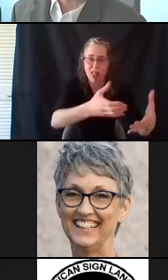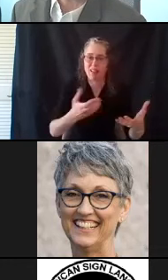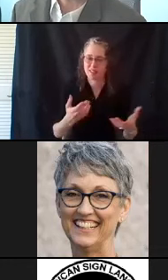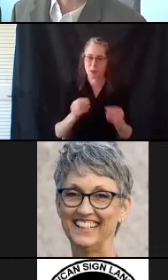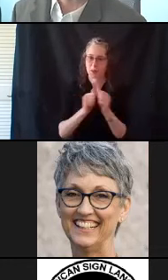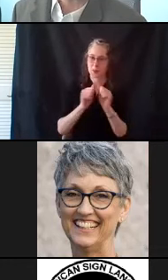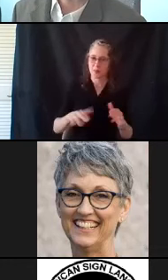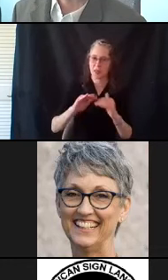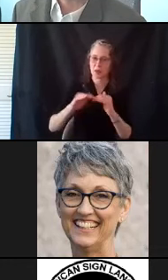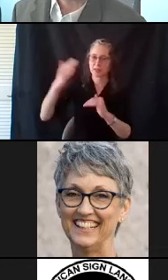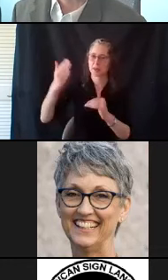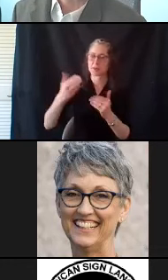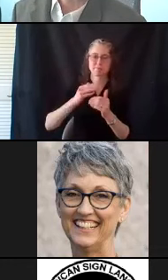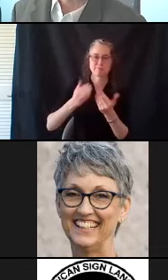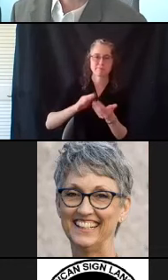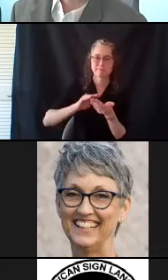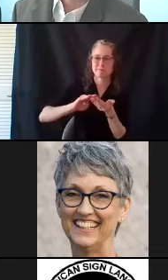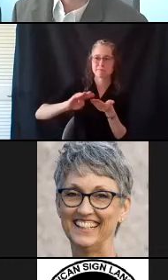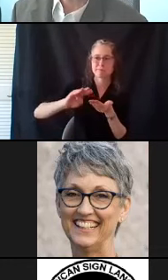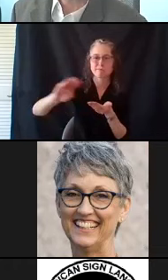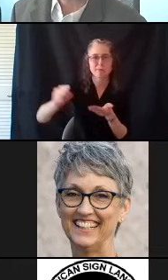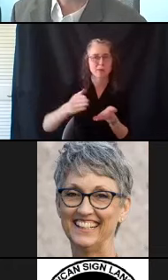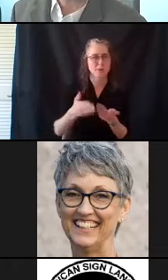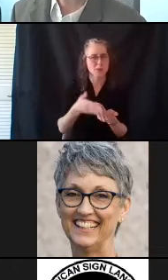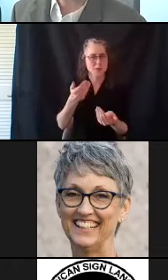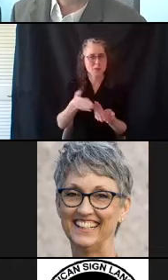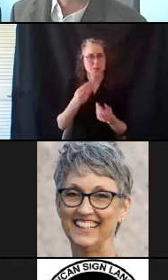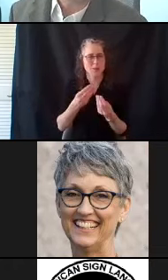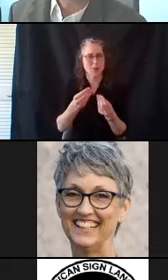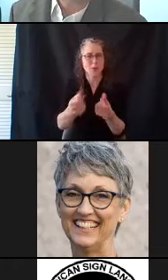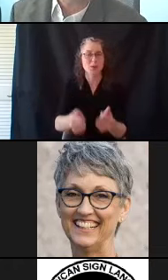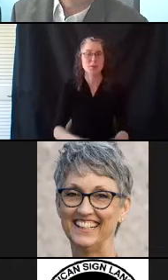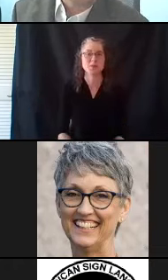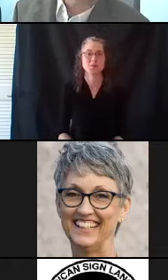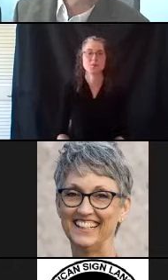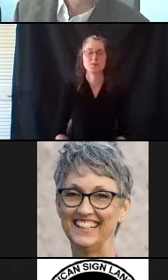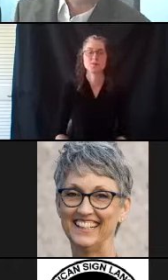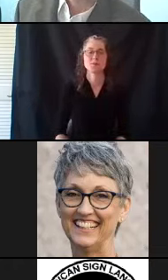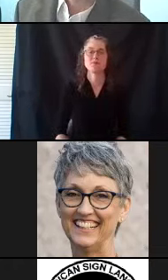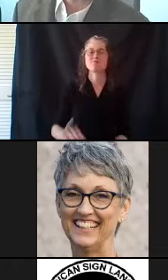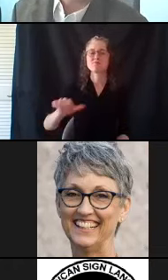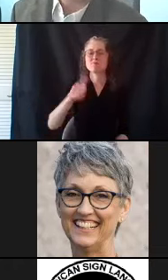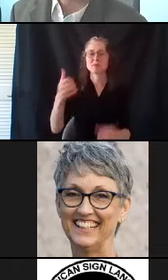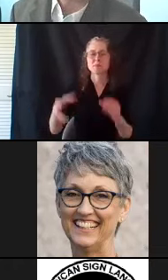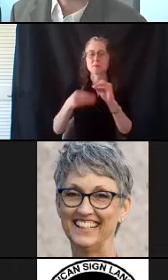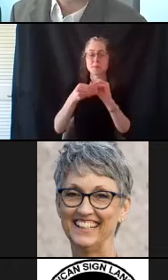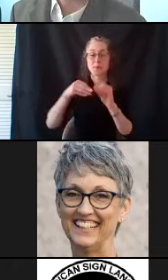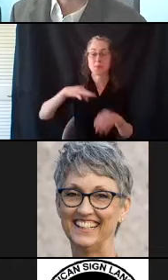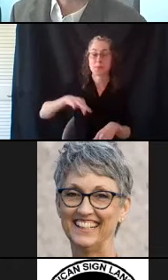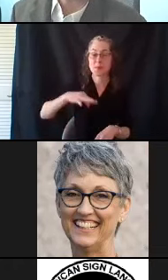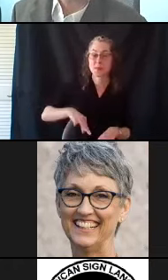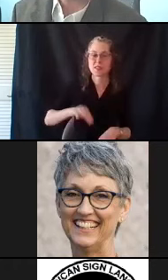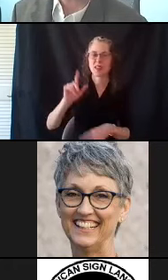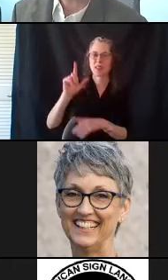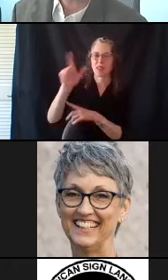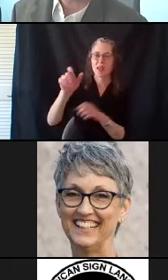Additional benefits of visitability include eliminating costlier modifications later. For example, we'll